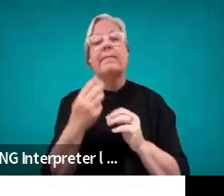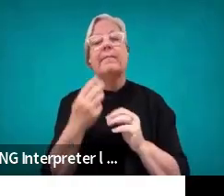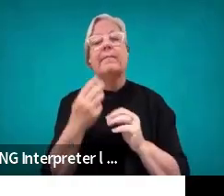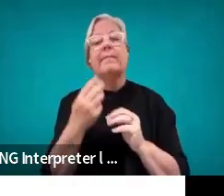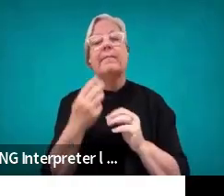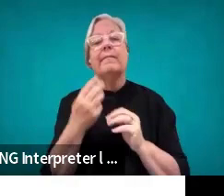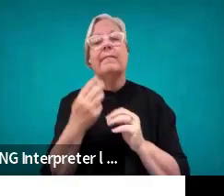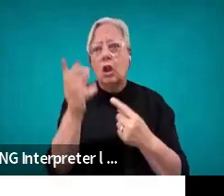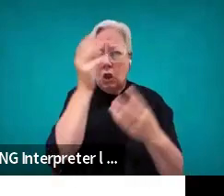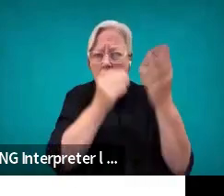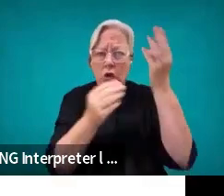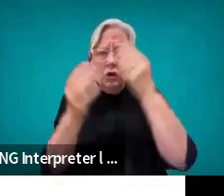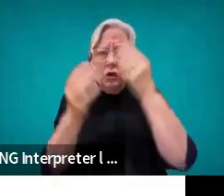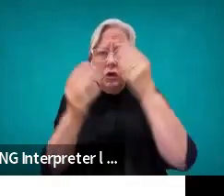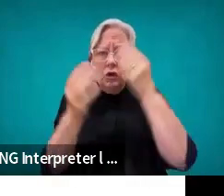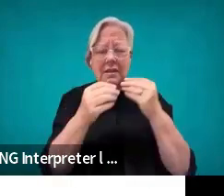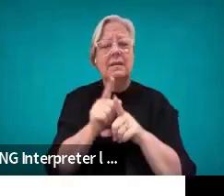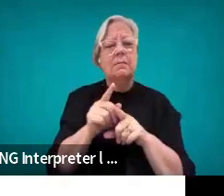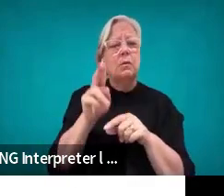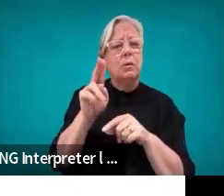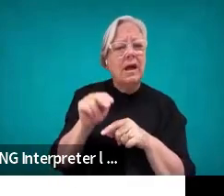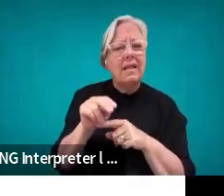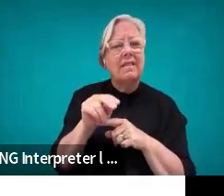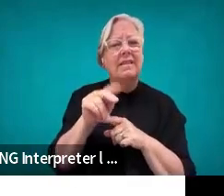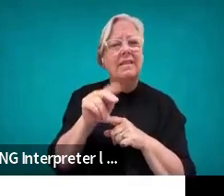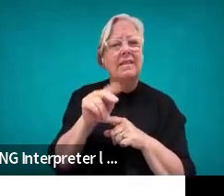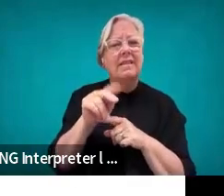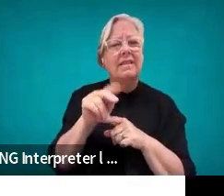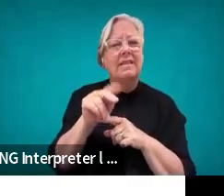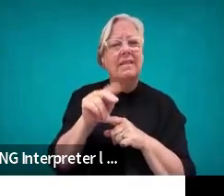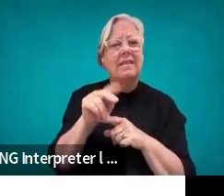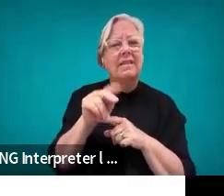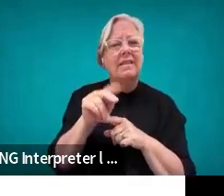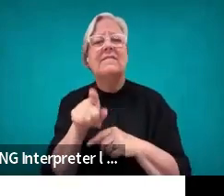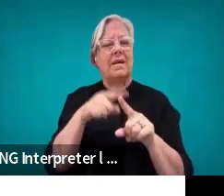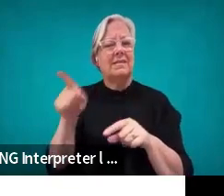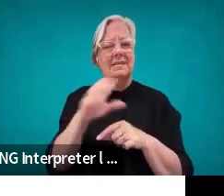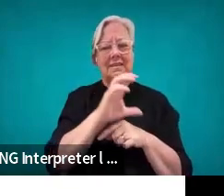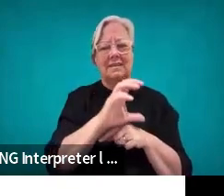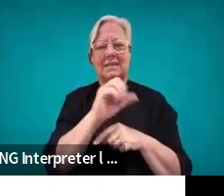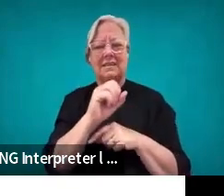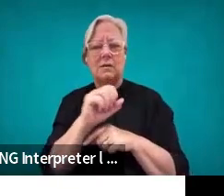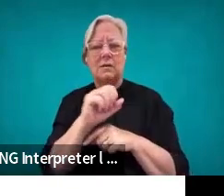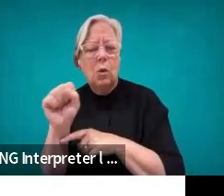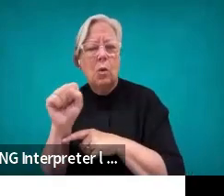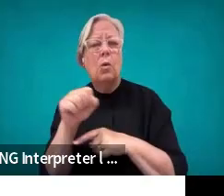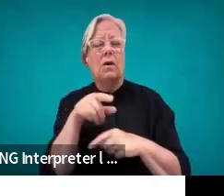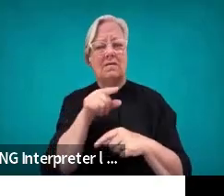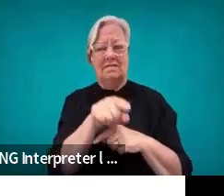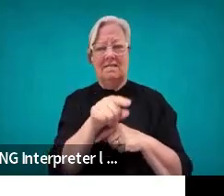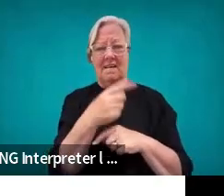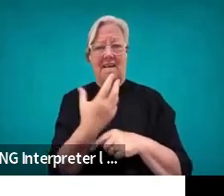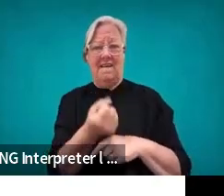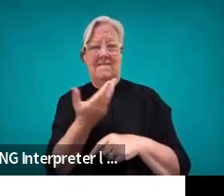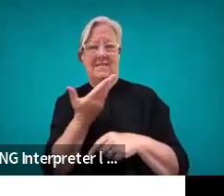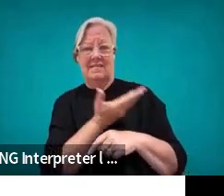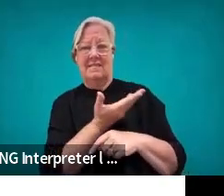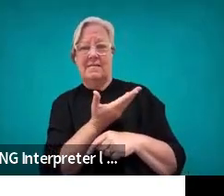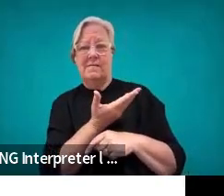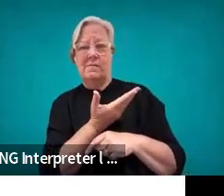that UNTF did, and called for endorsements from civil society from there, and are now using this for